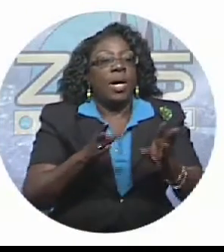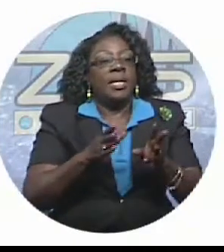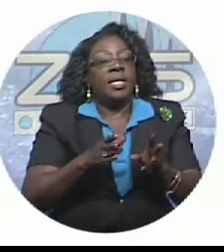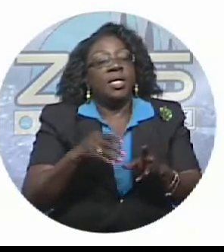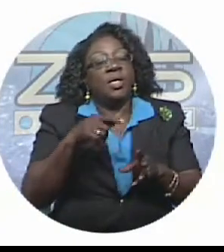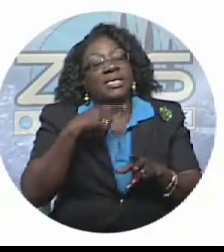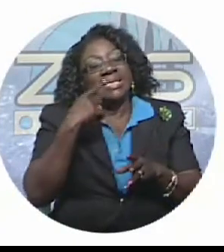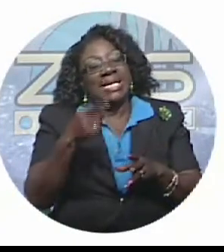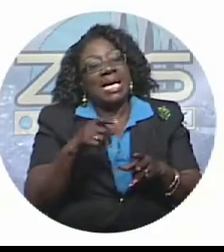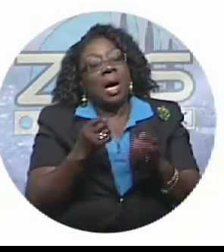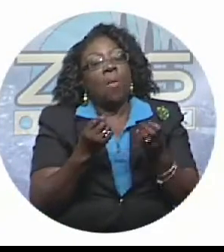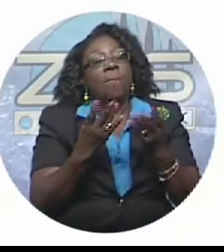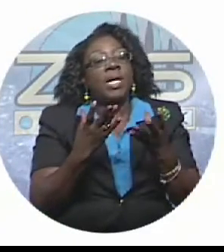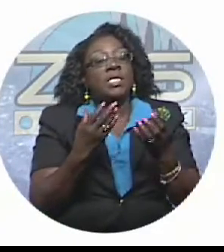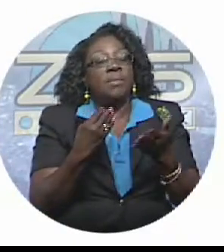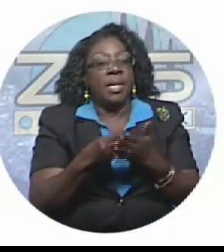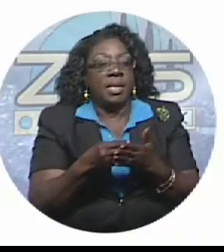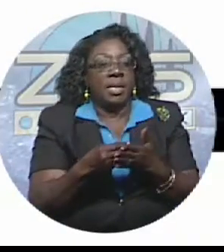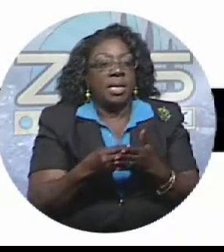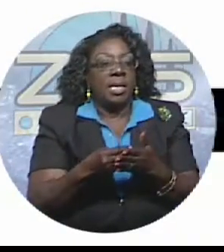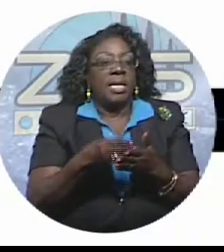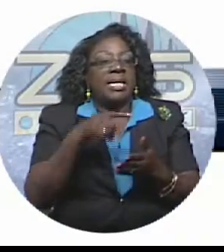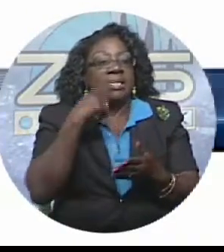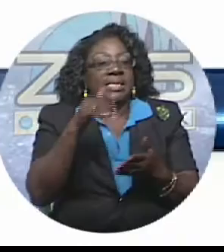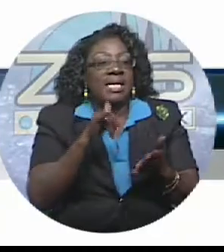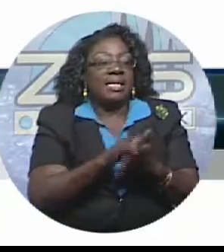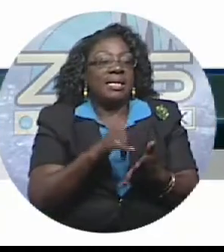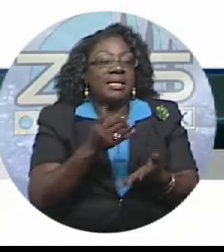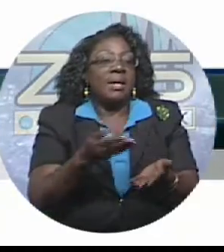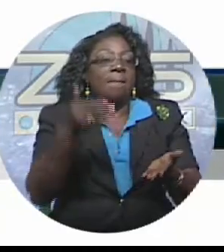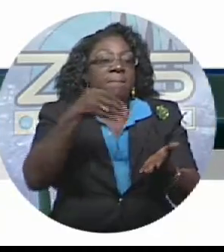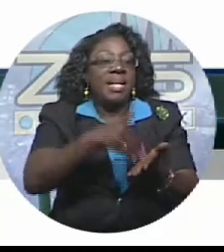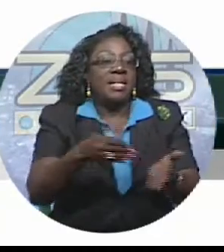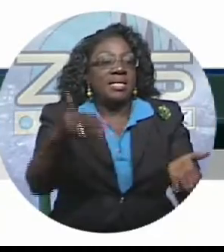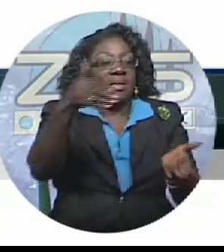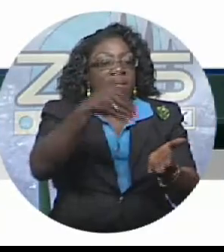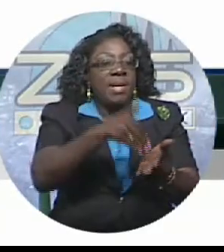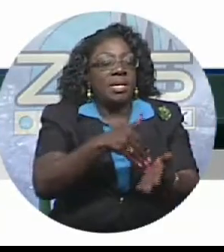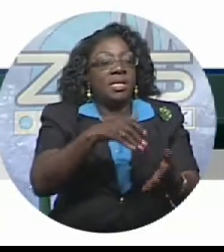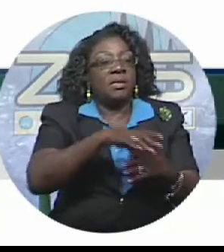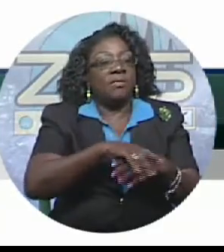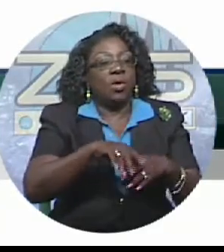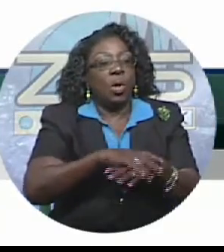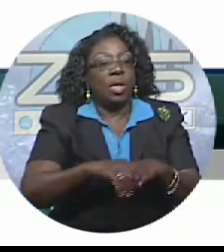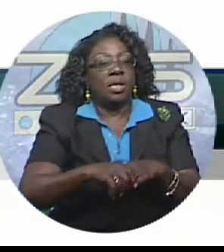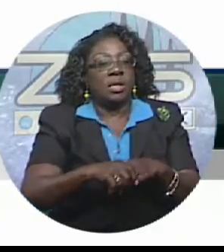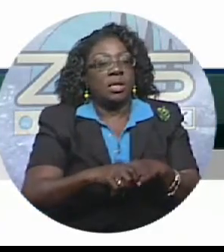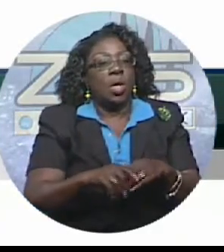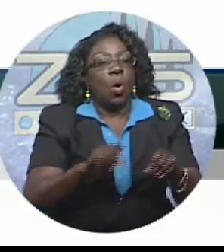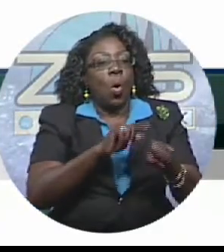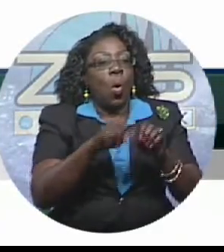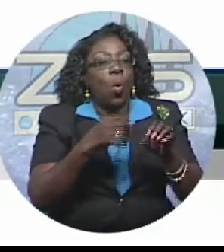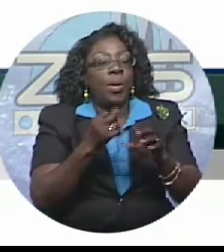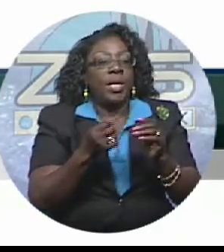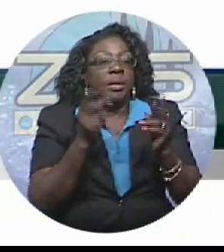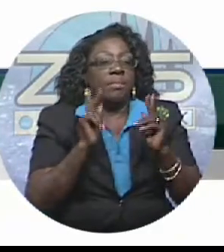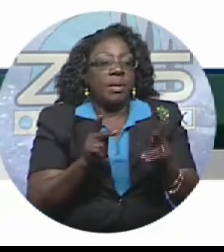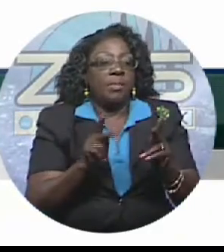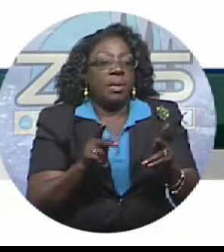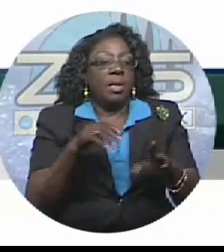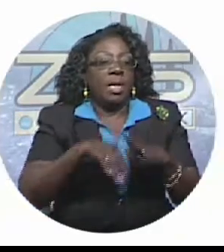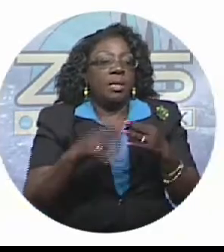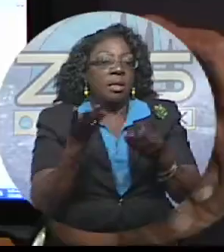to how much money is owed, Bishop Hall says it is in the millions, and he believes that both governments are to be held accountable for such